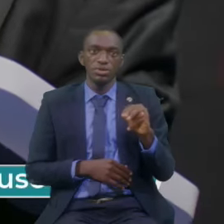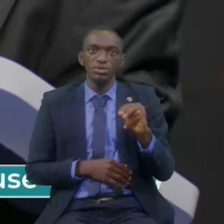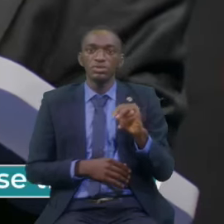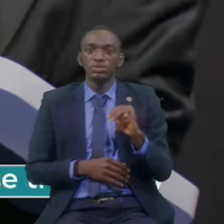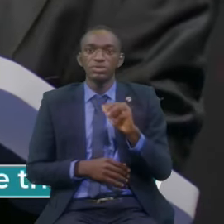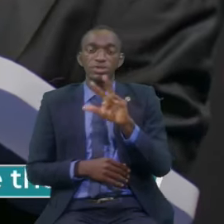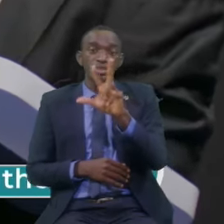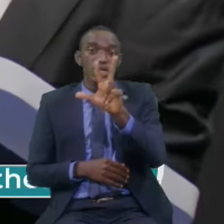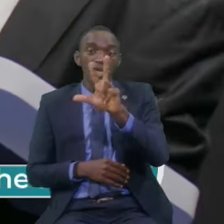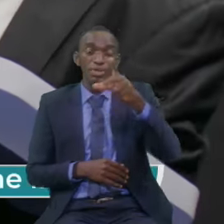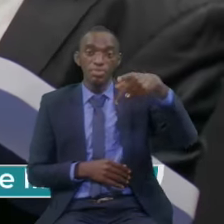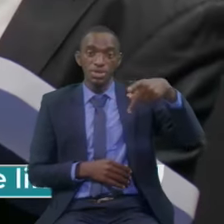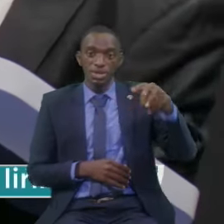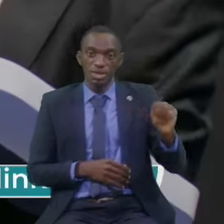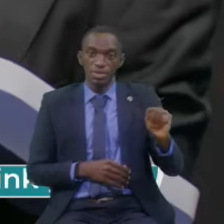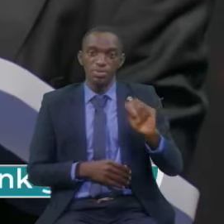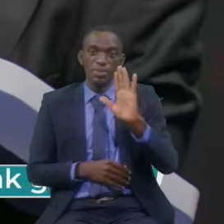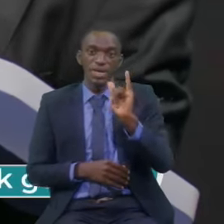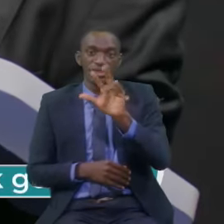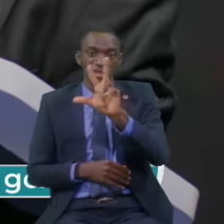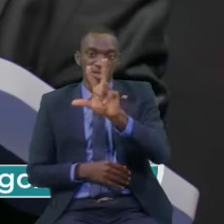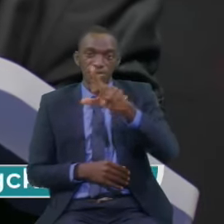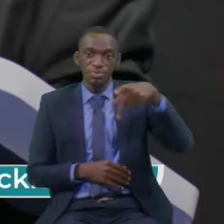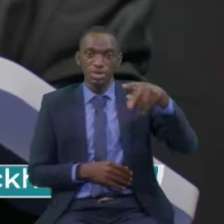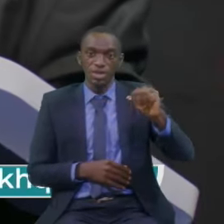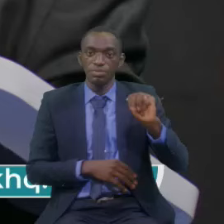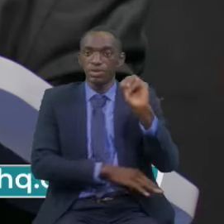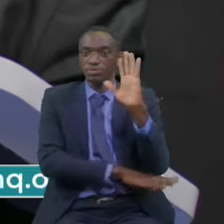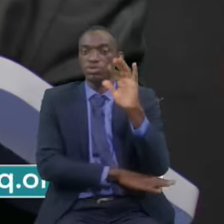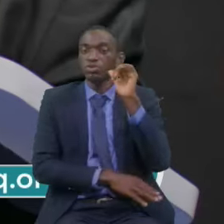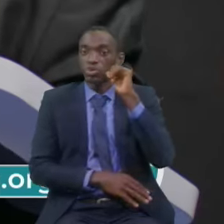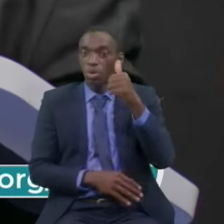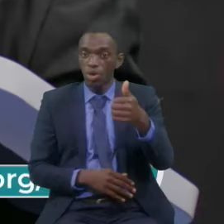Jesus at the canopy over there, 3 p.m.